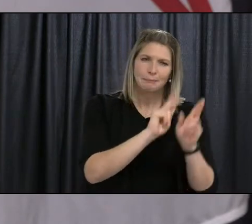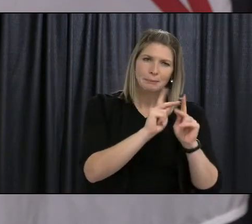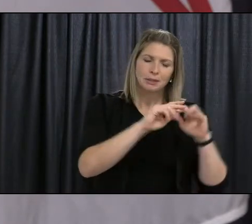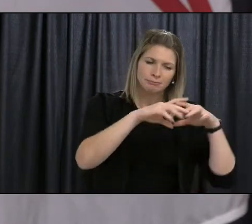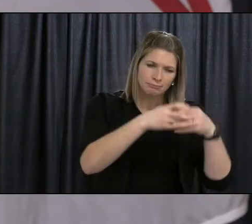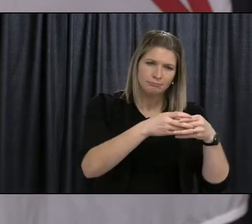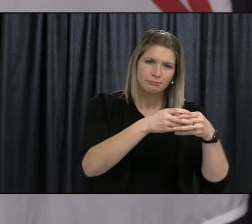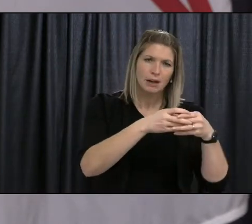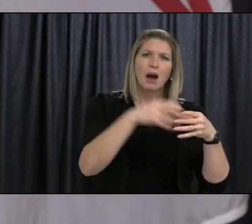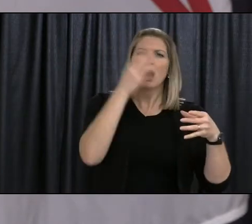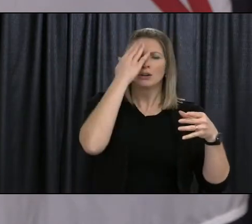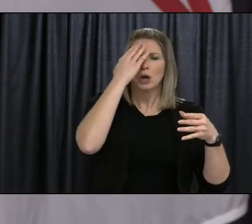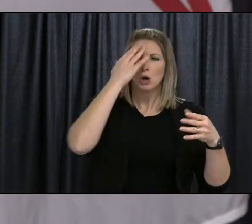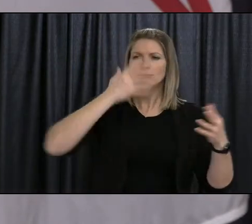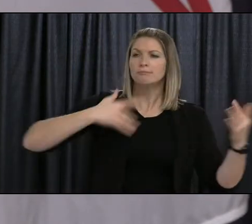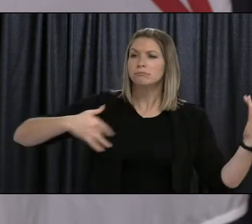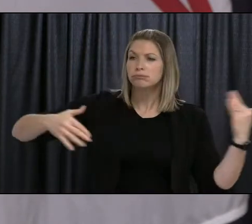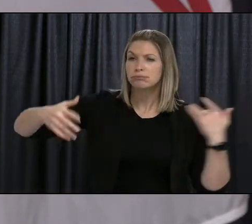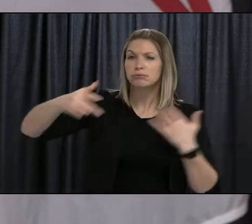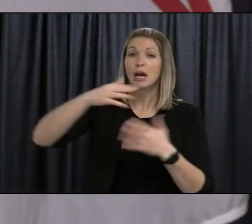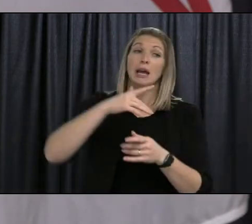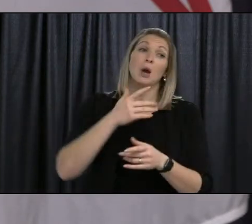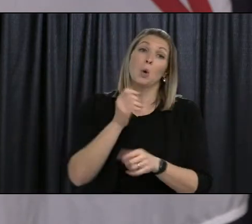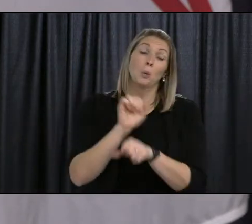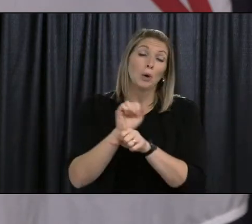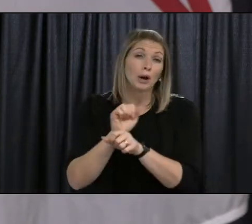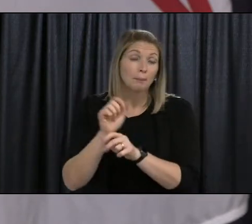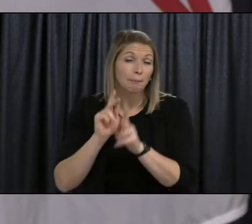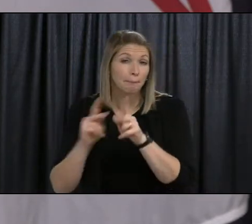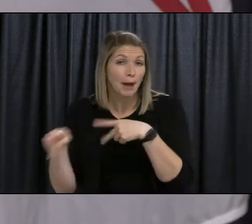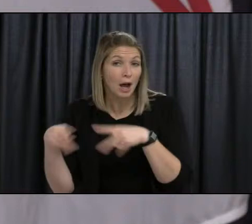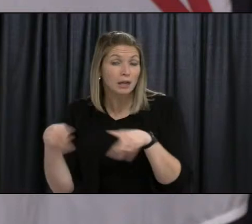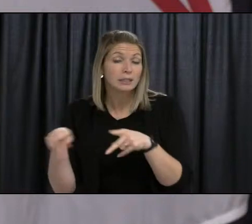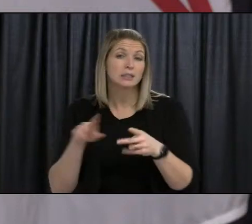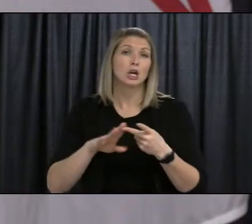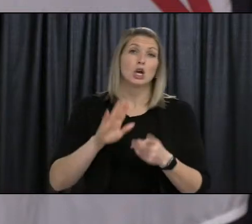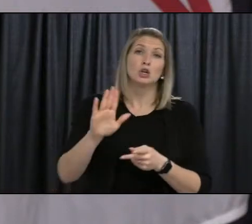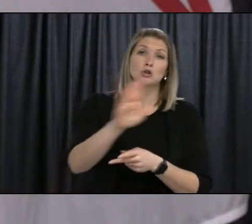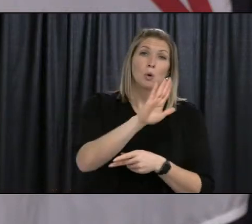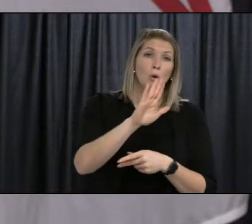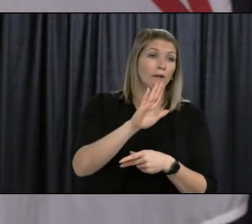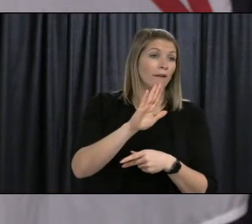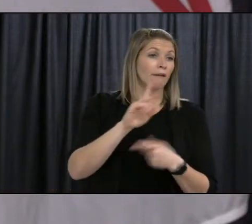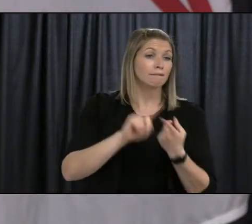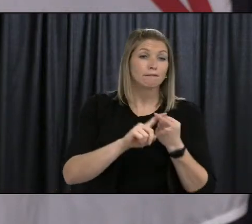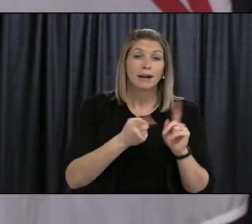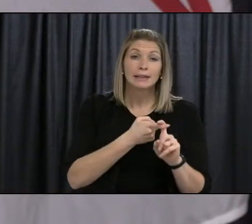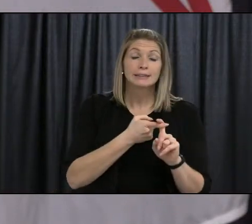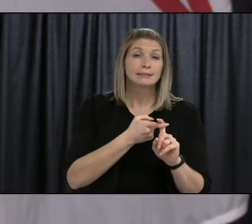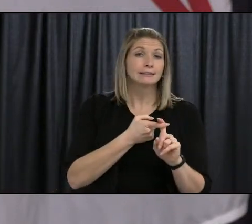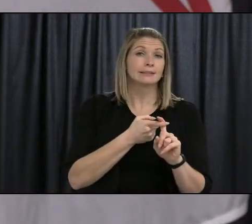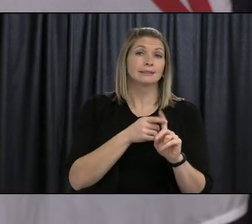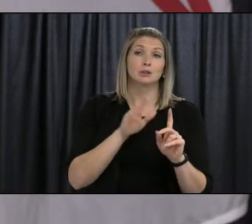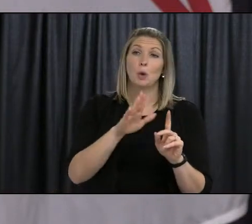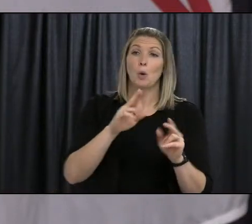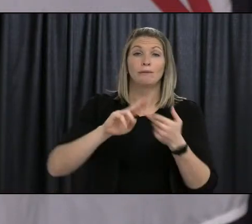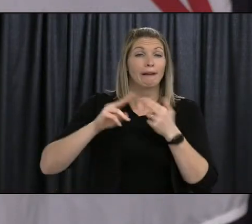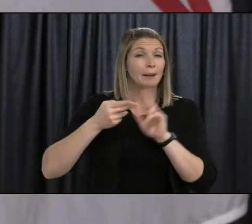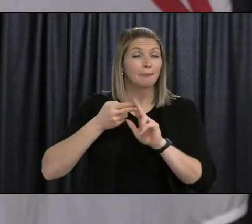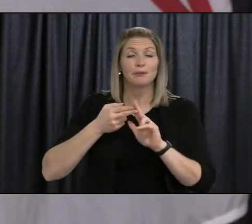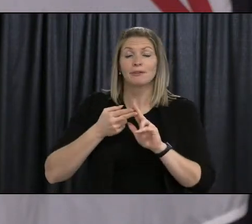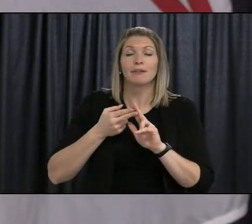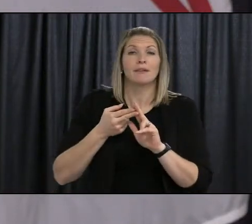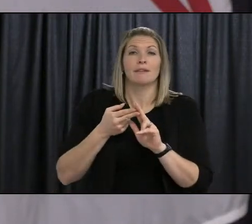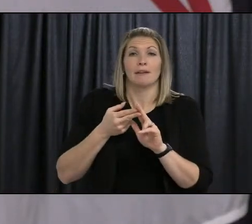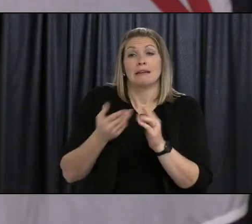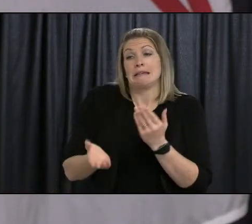friends. Sometimes that can be work parties, it could be social, your social circle parties, and very often people